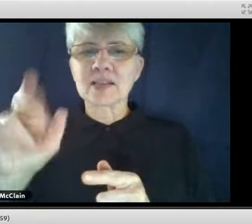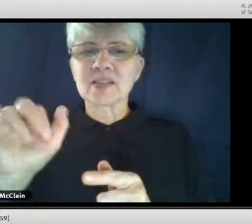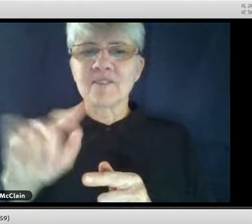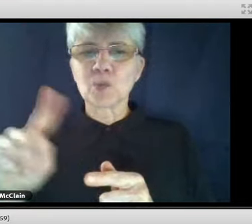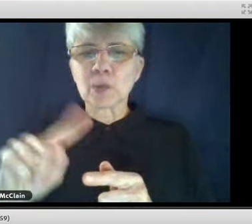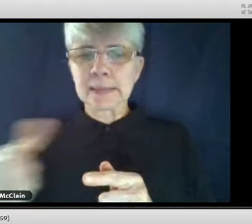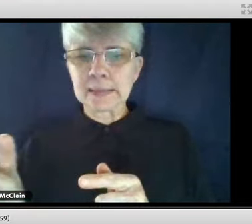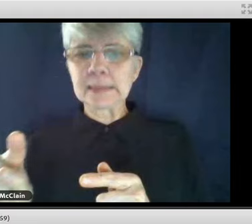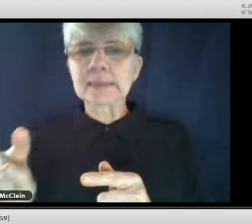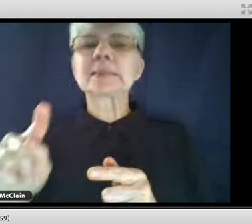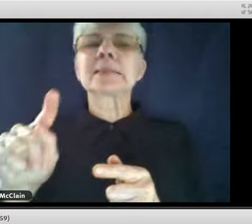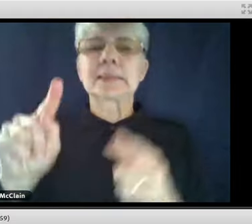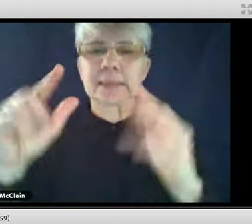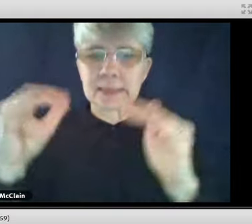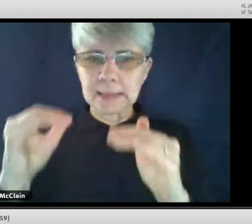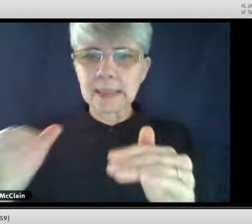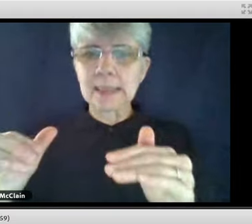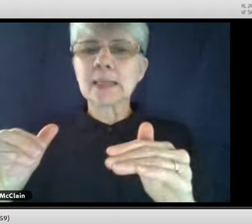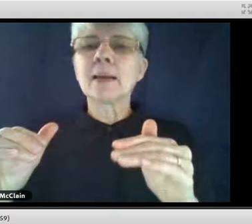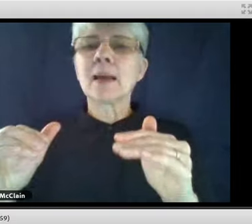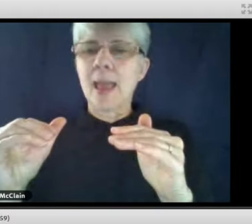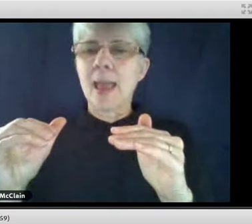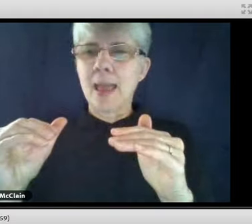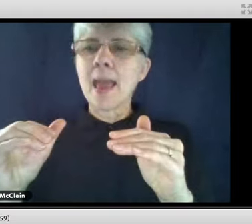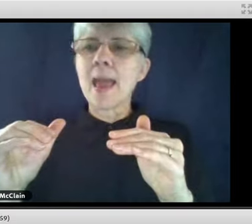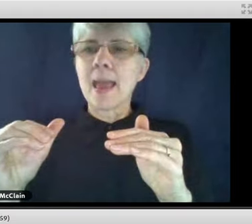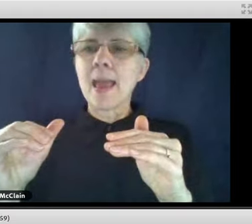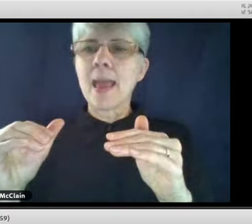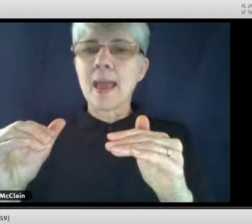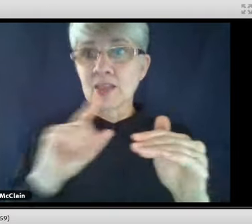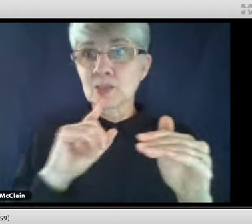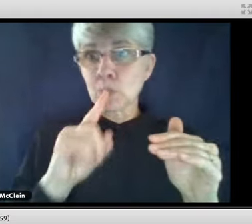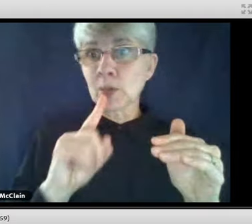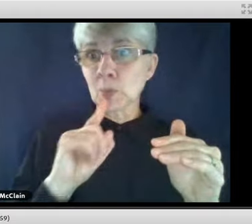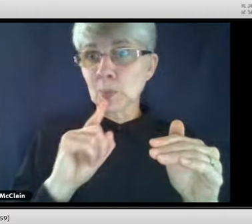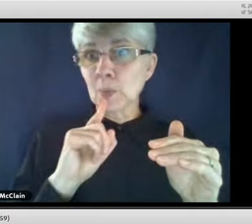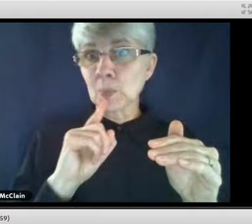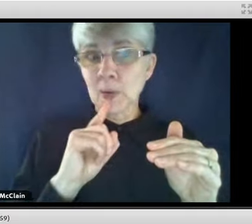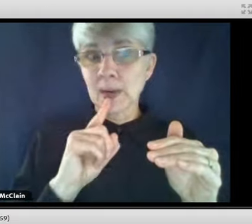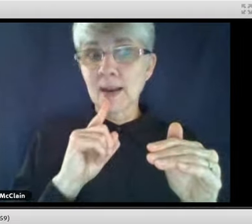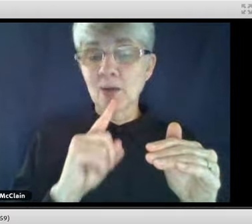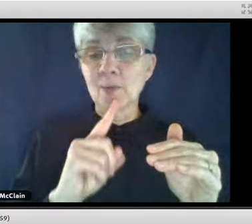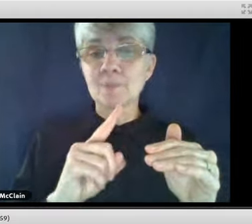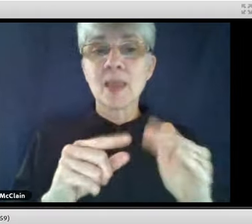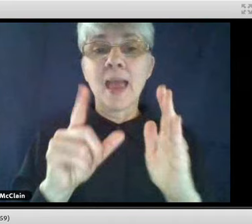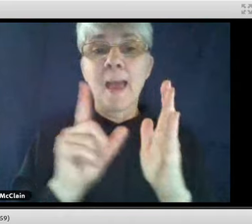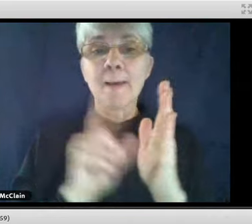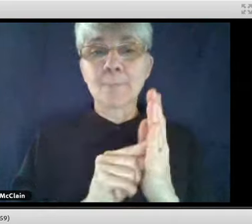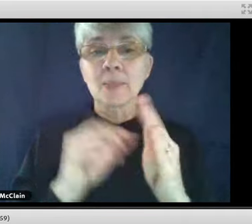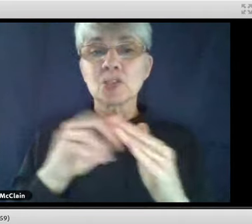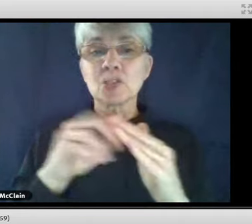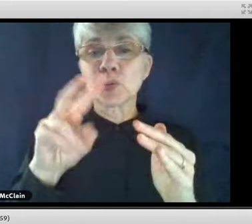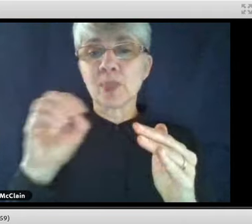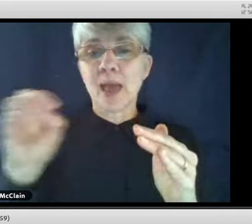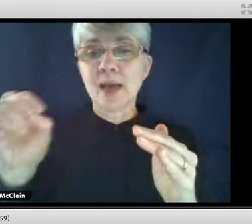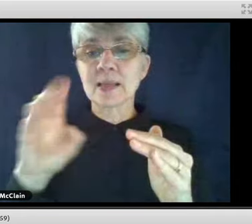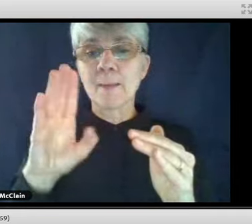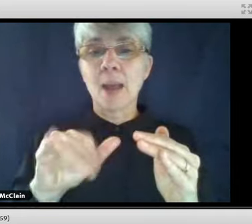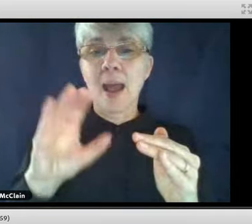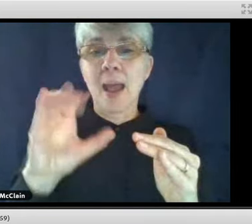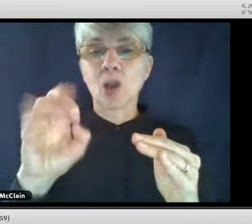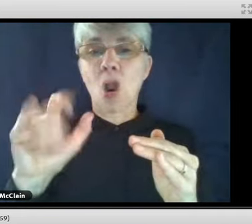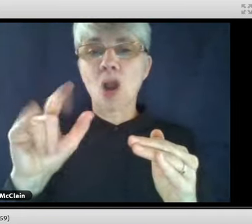person, Klaus Fritz. This is real. Decided by Klaus Fritz. Published in 2000 by Carlsen,